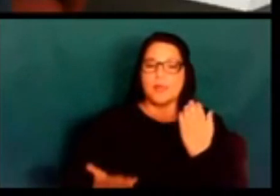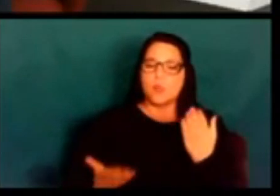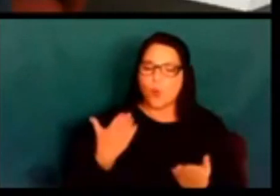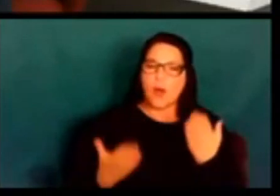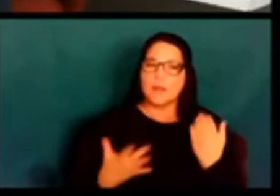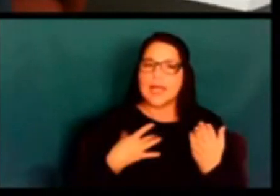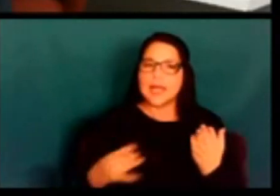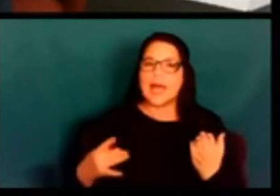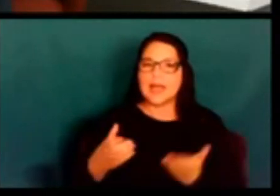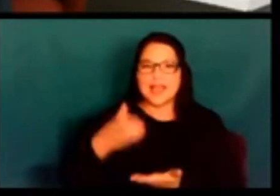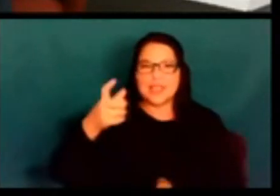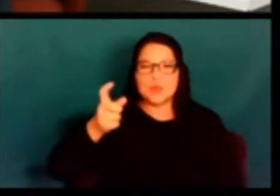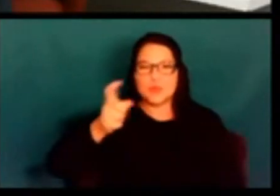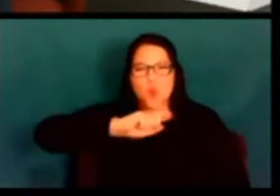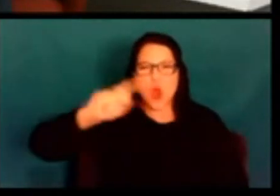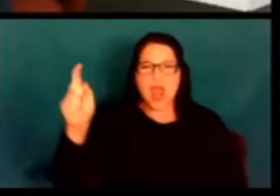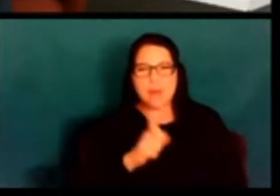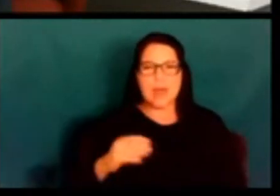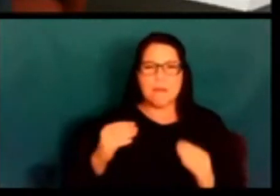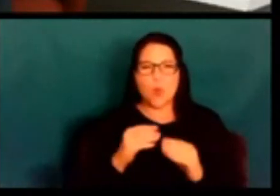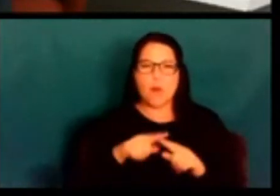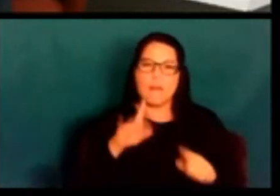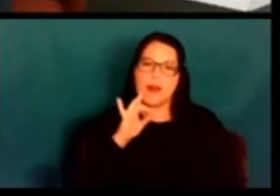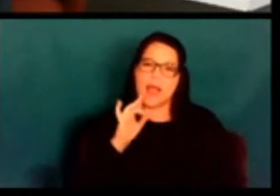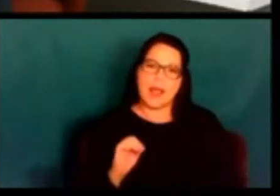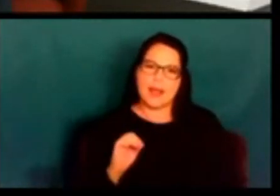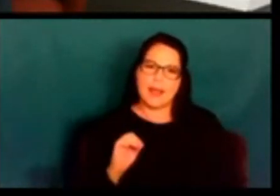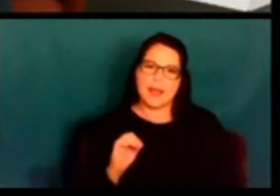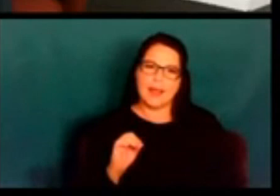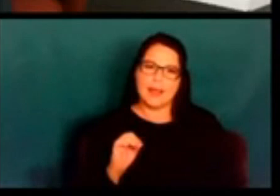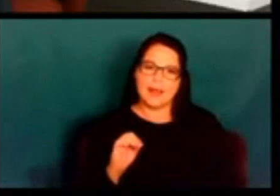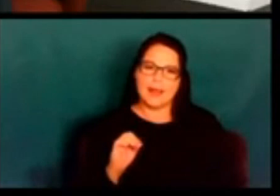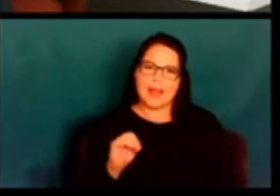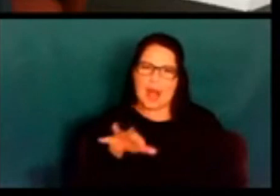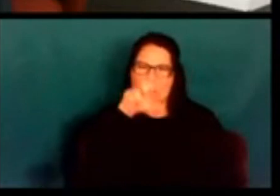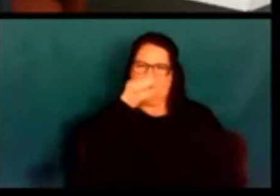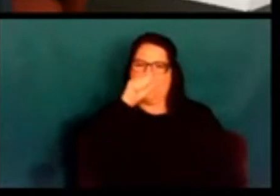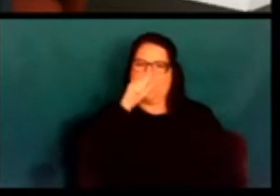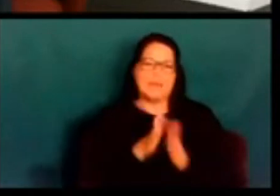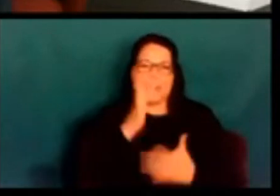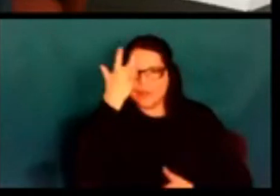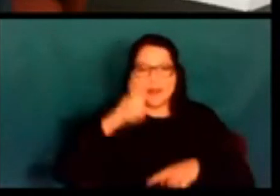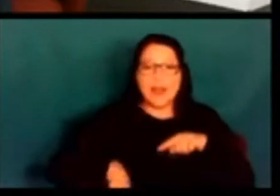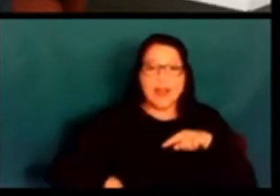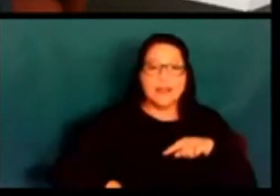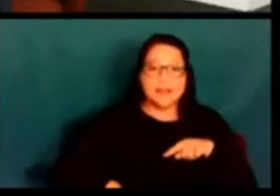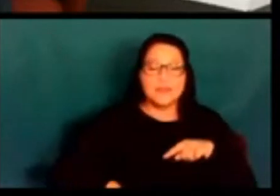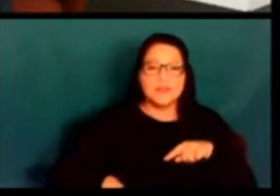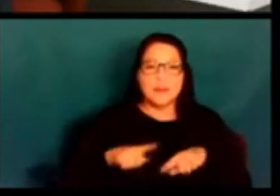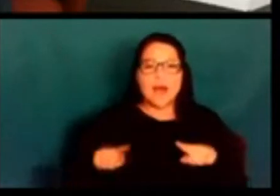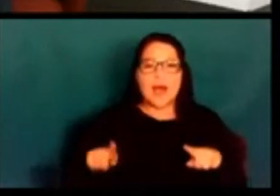spray paint more if I wasn't 80 years old, and it might make me sick. But